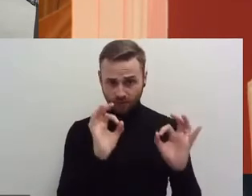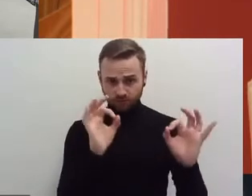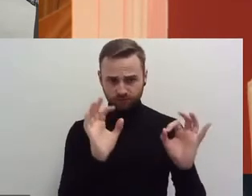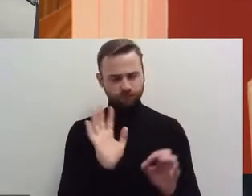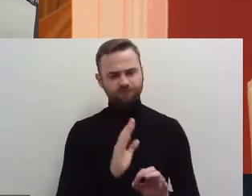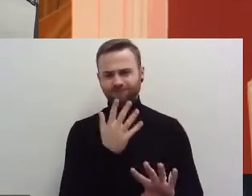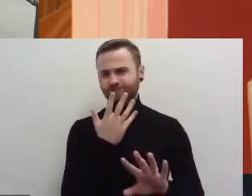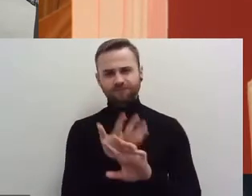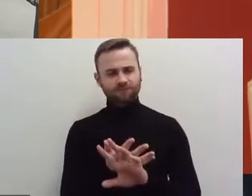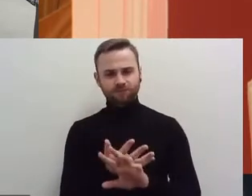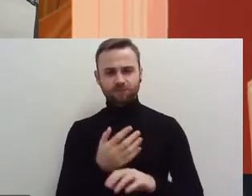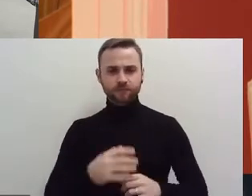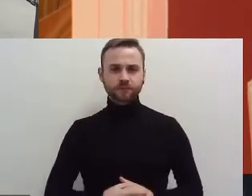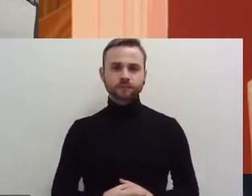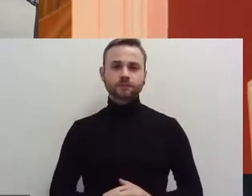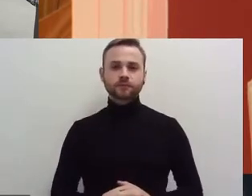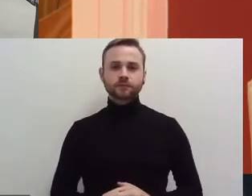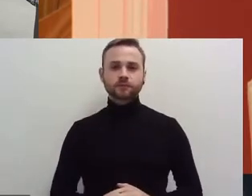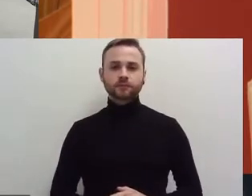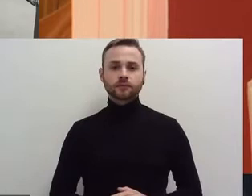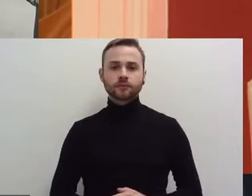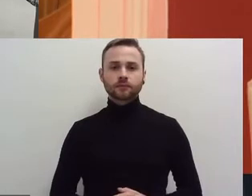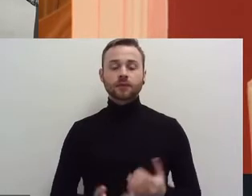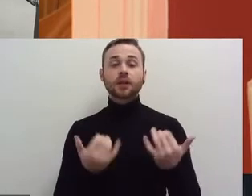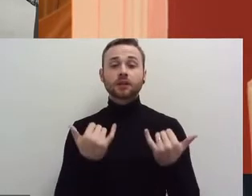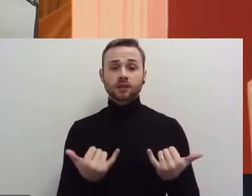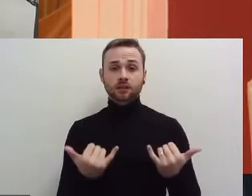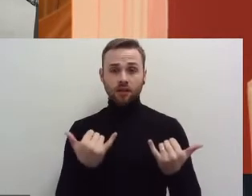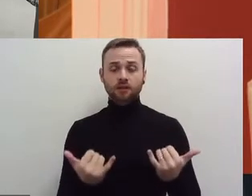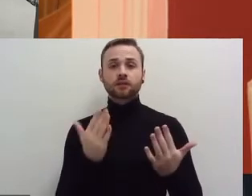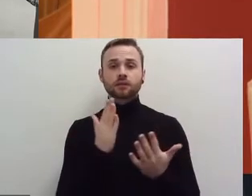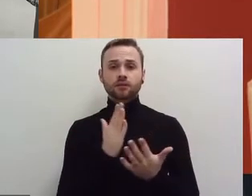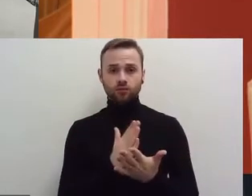the teachers, especially in the primary school,